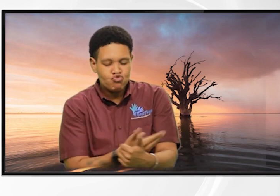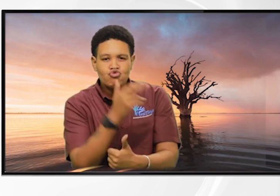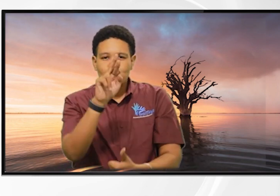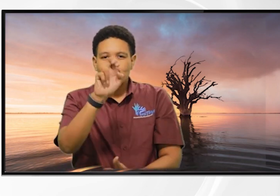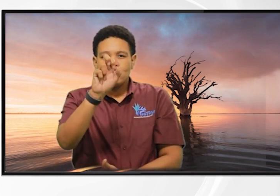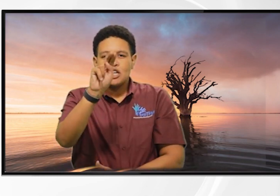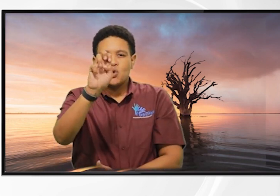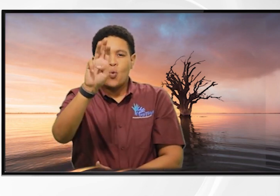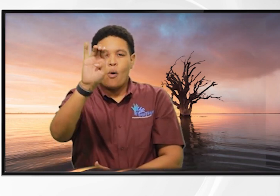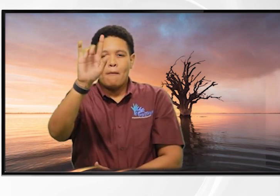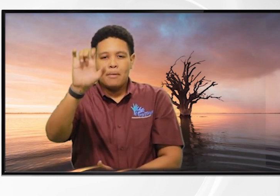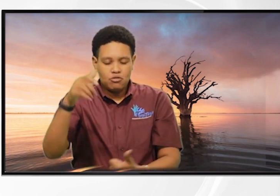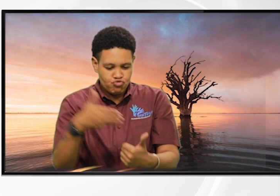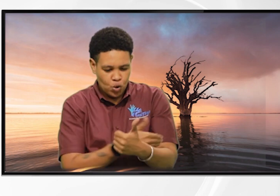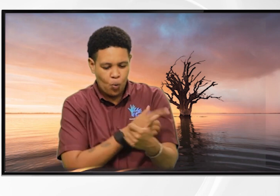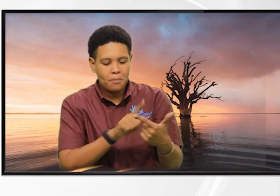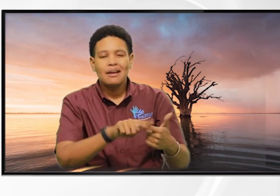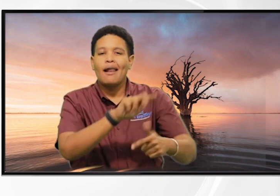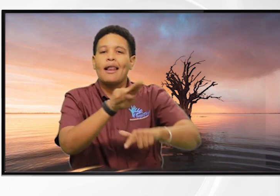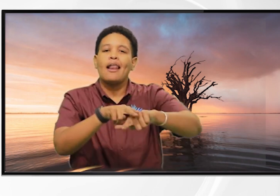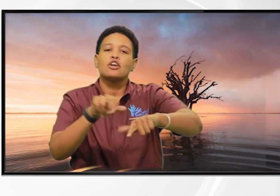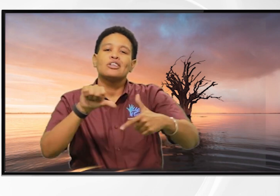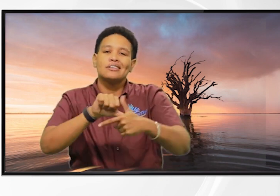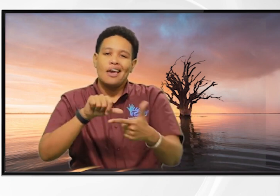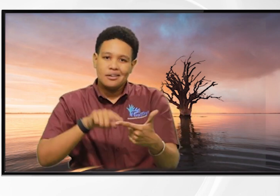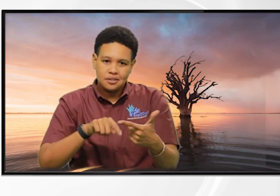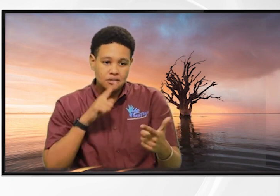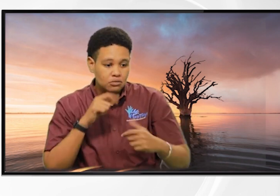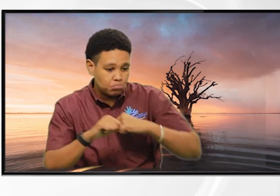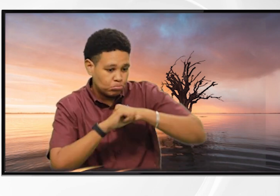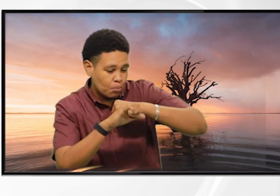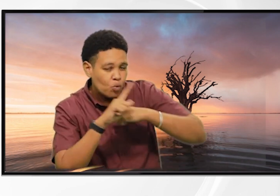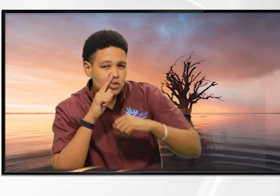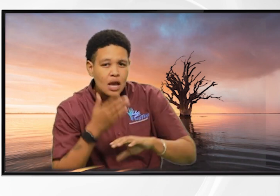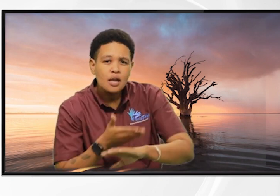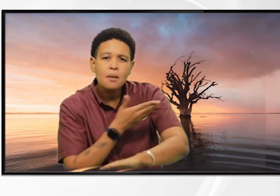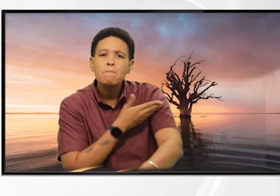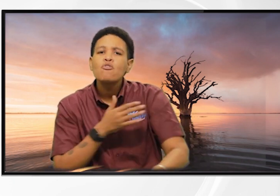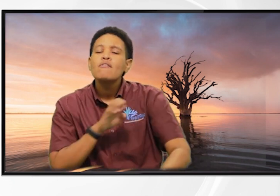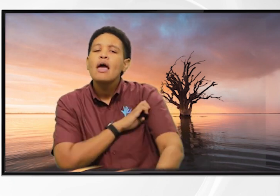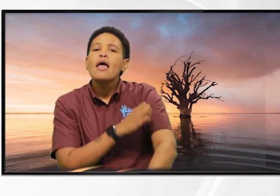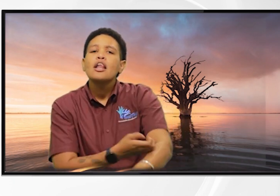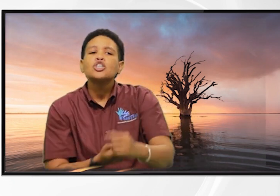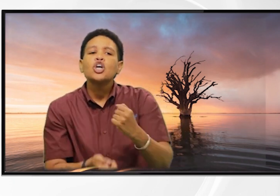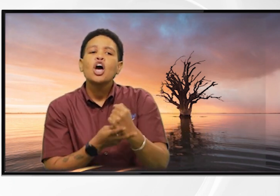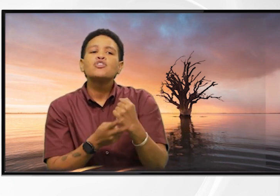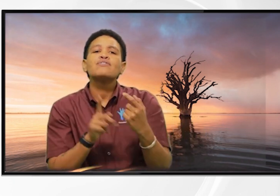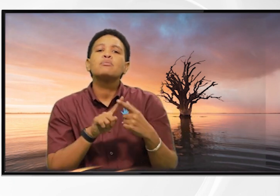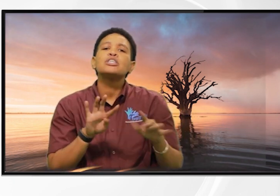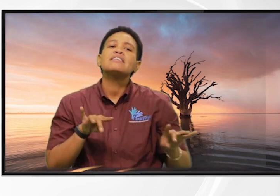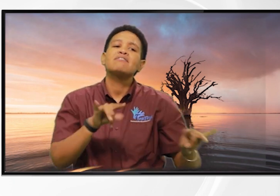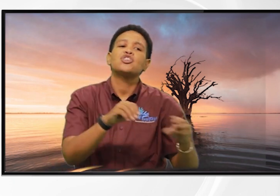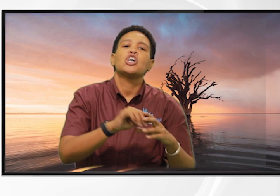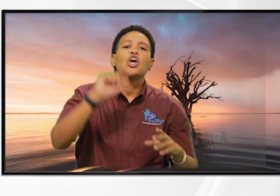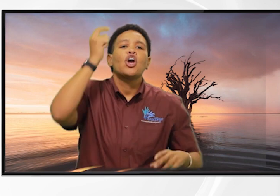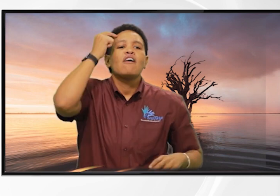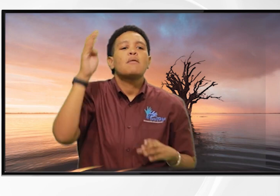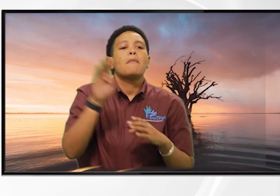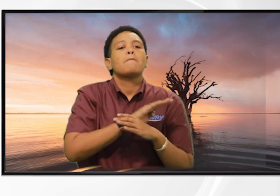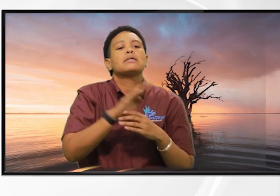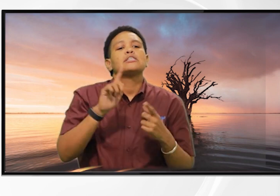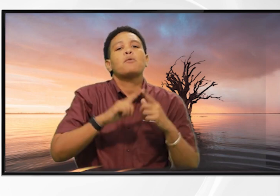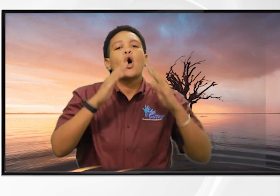and natural gas and promote and improve energy conservation and efficiency in government, businesses,